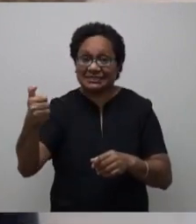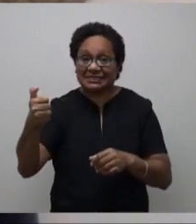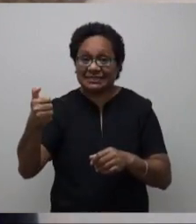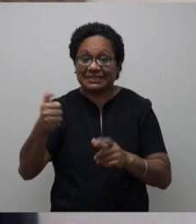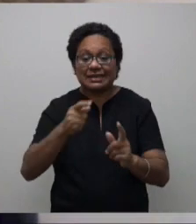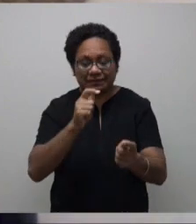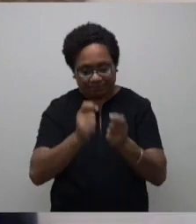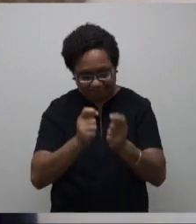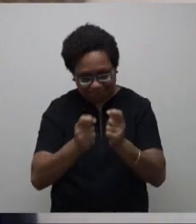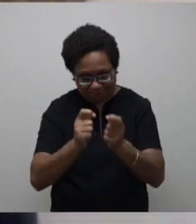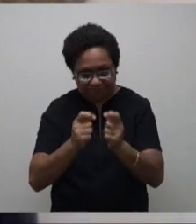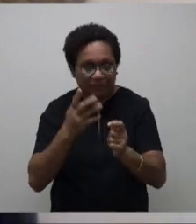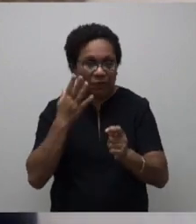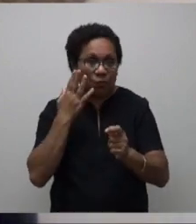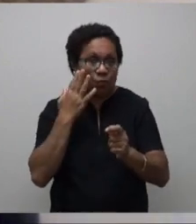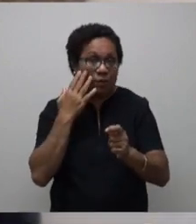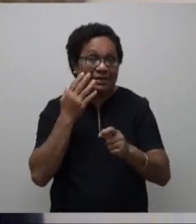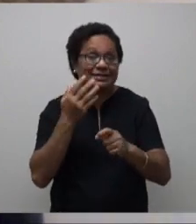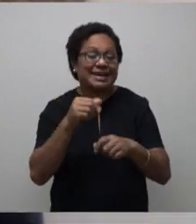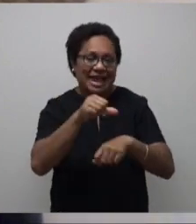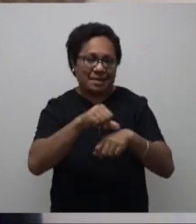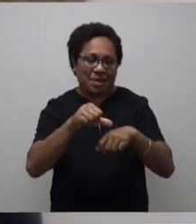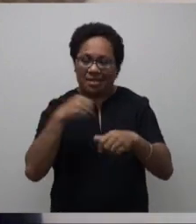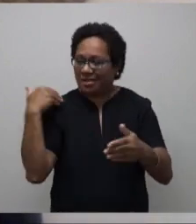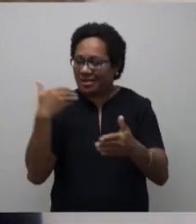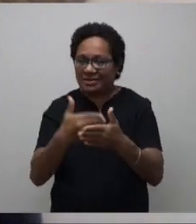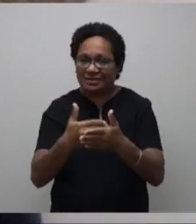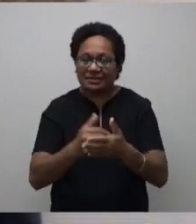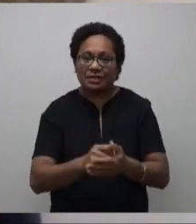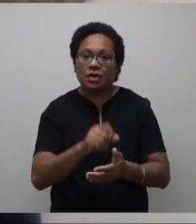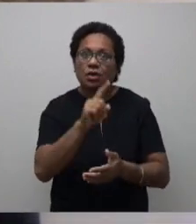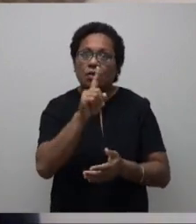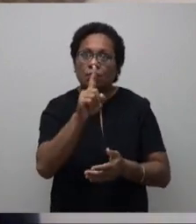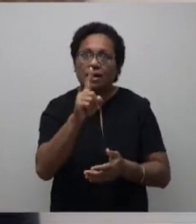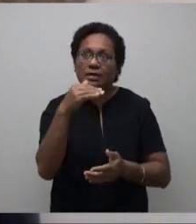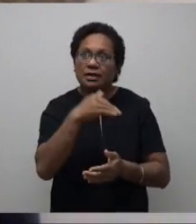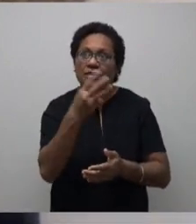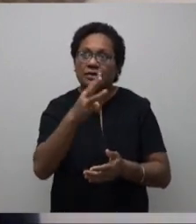outbreak started in April of this year, with